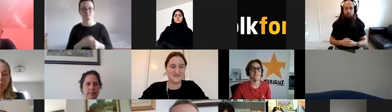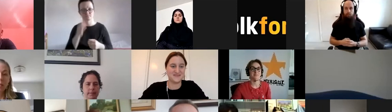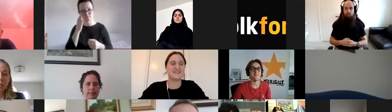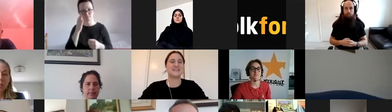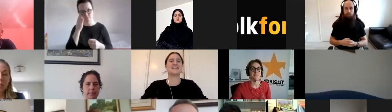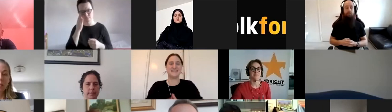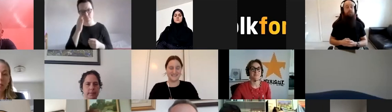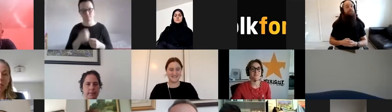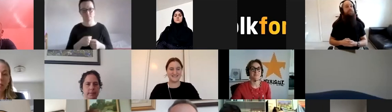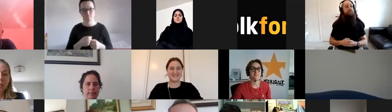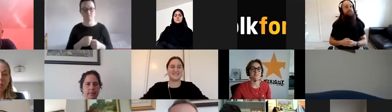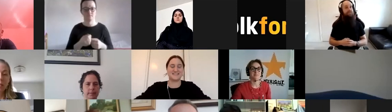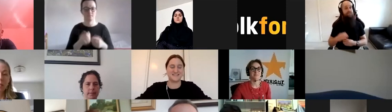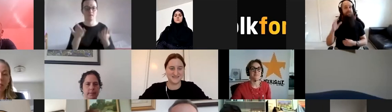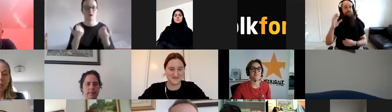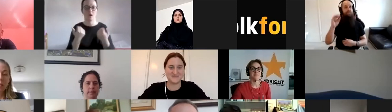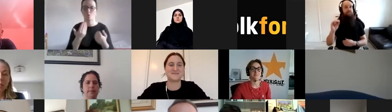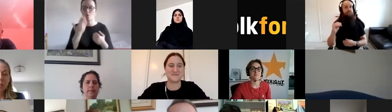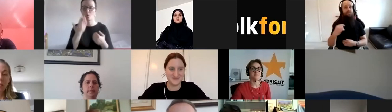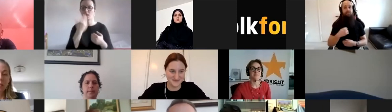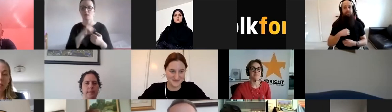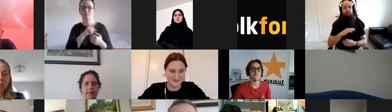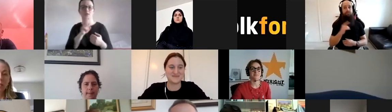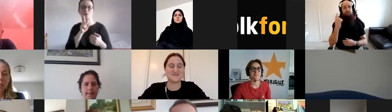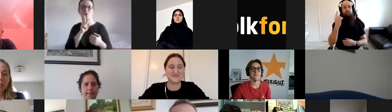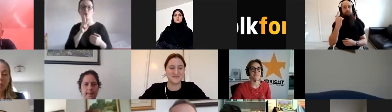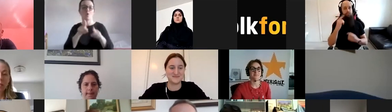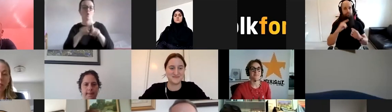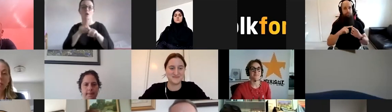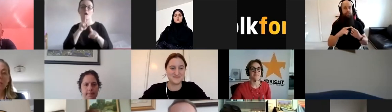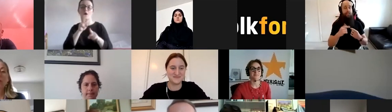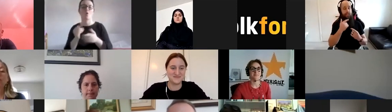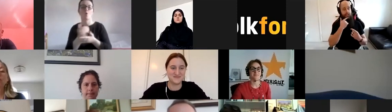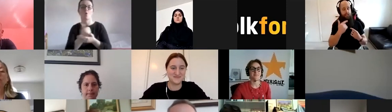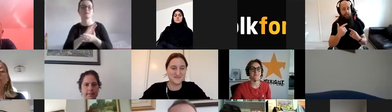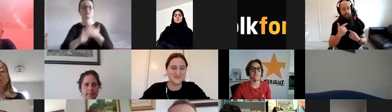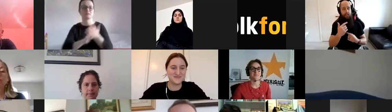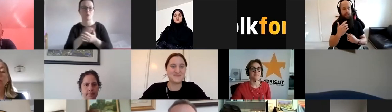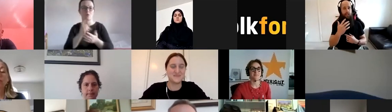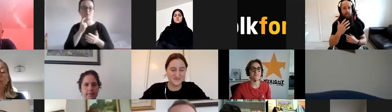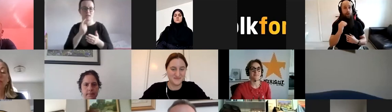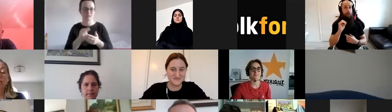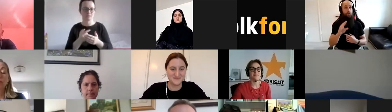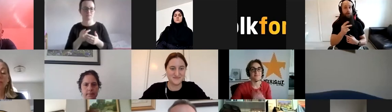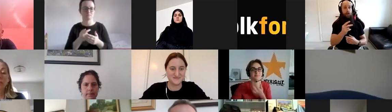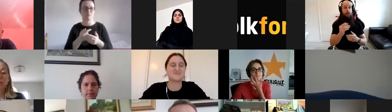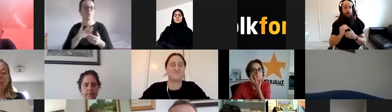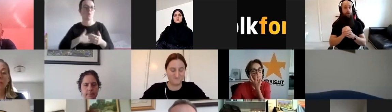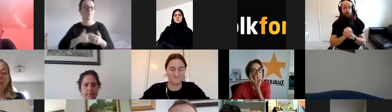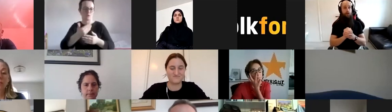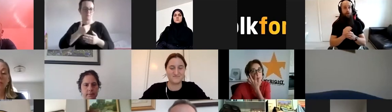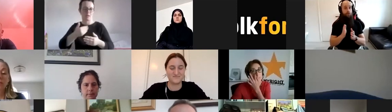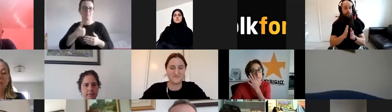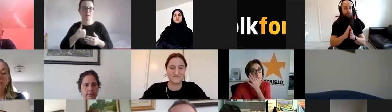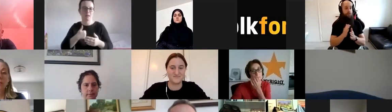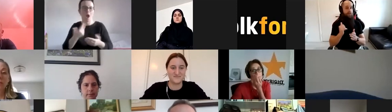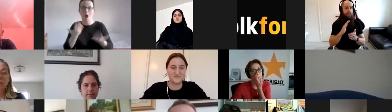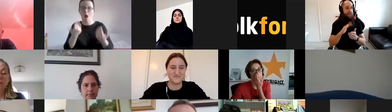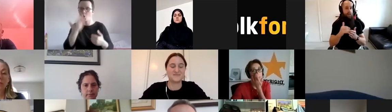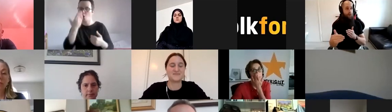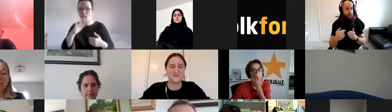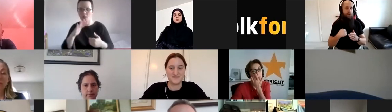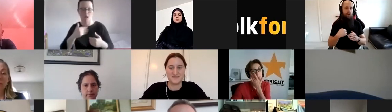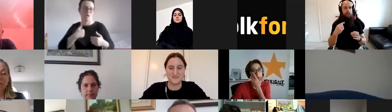Yes, I would like to say something. Thank you very much. If none of the colleagues using sign language would like to do